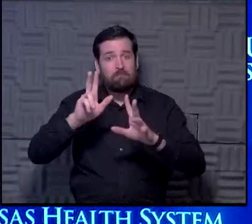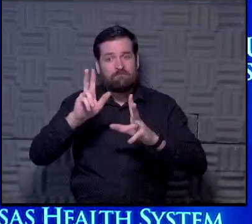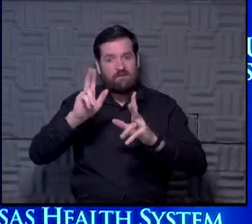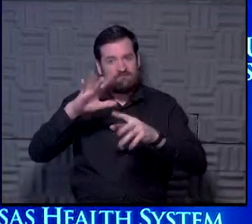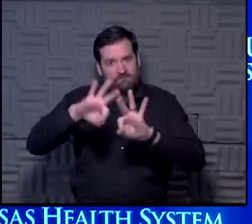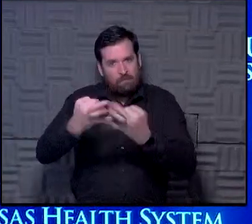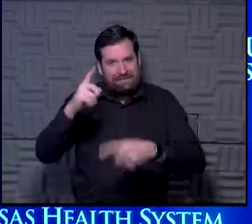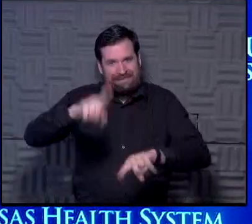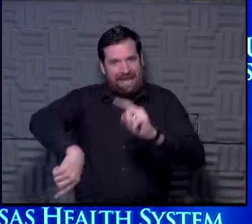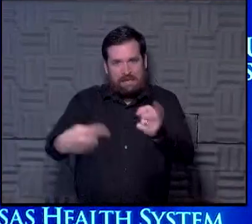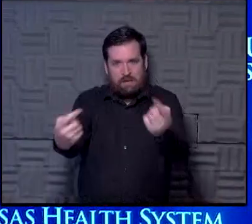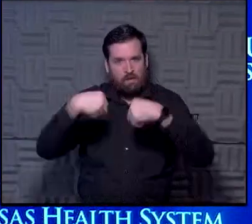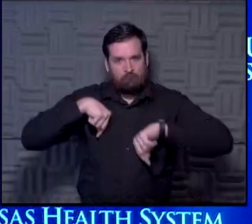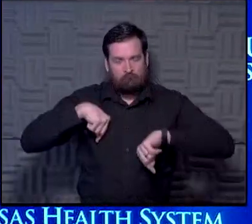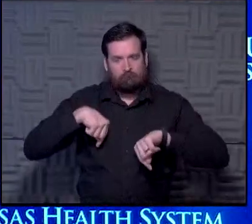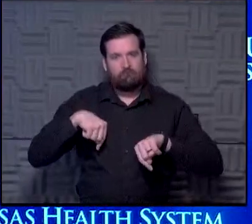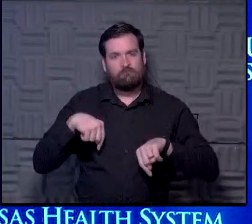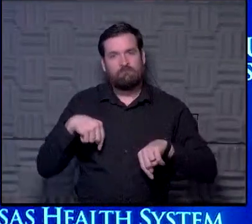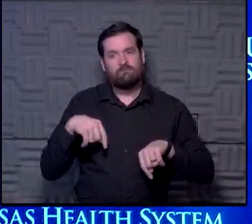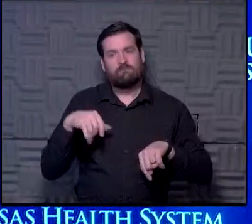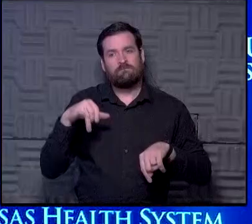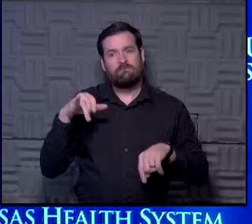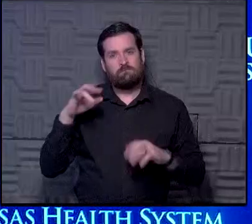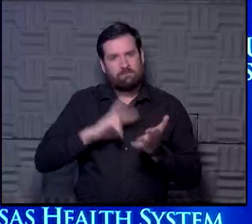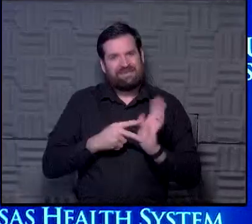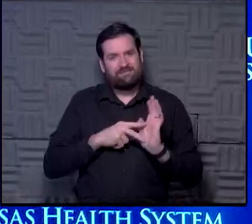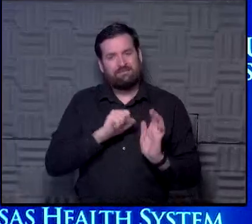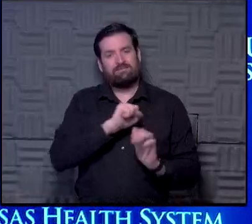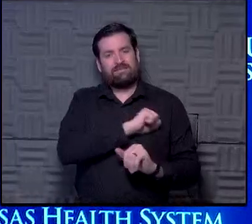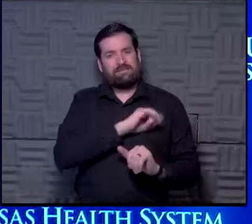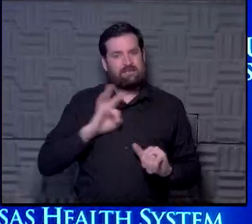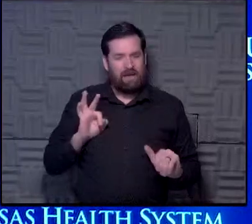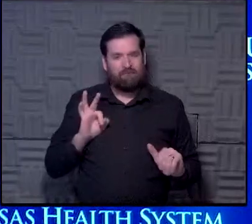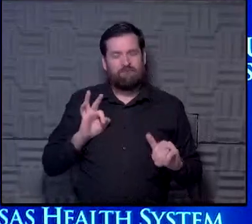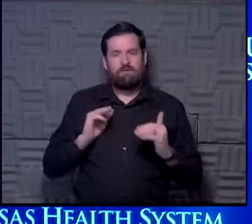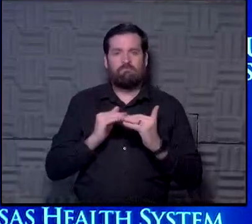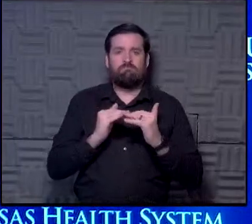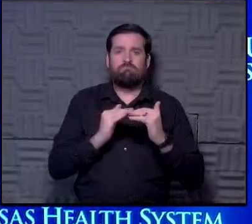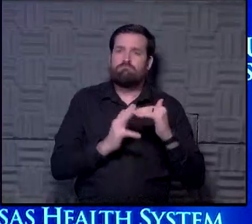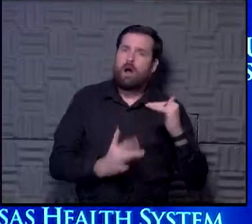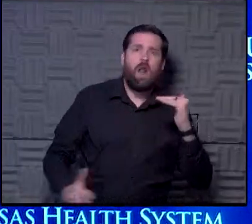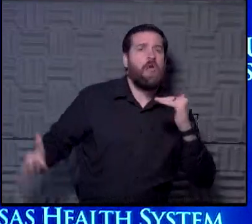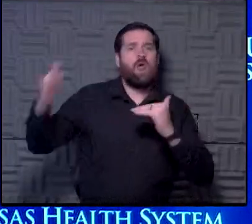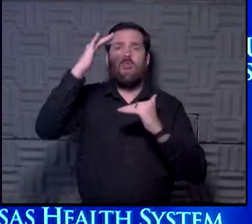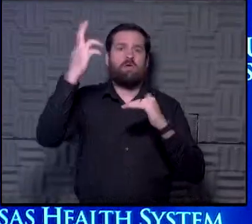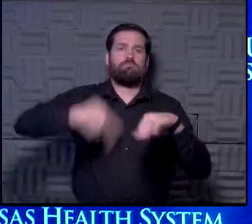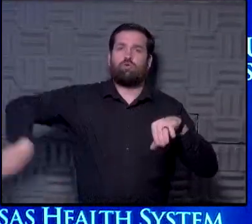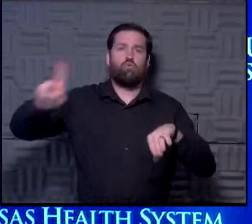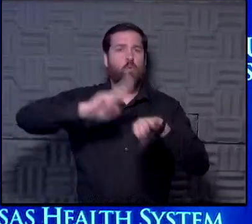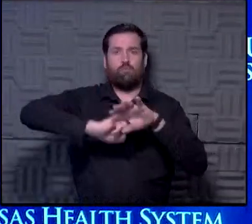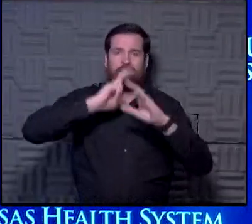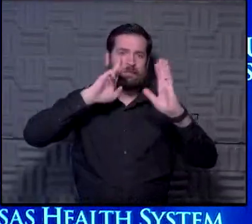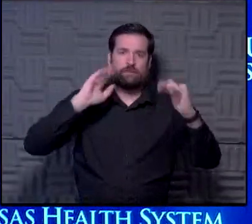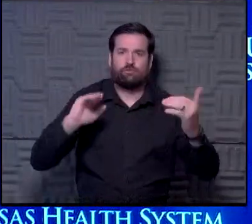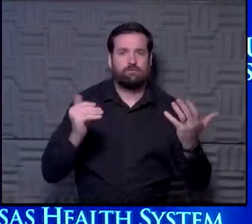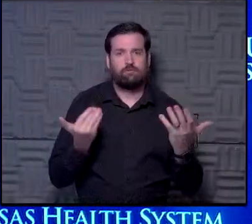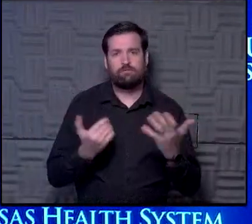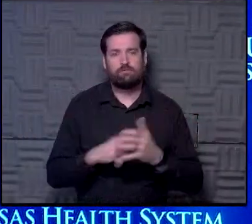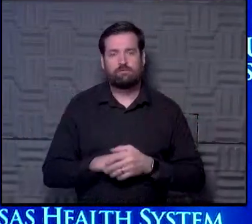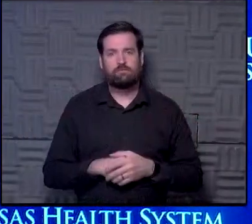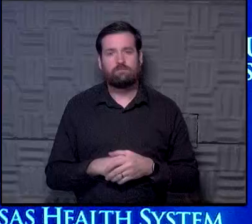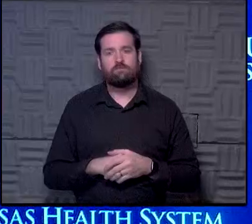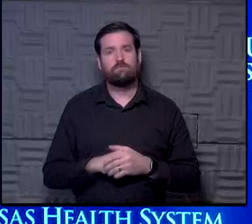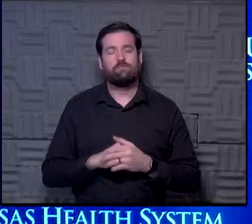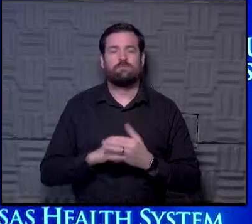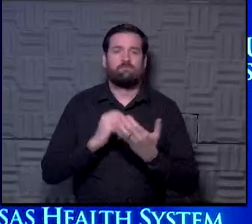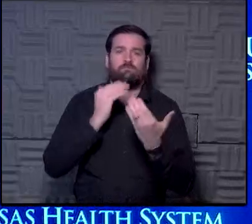the hospital, that is a staff that is going so far above the normal call of duty. So I think a lot